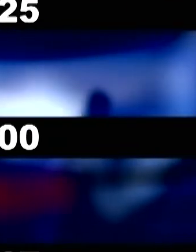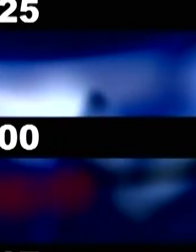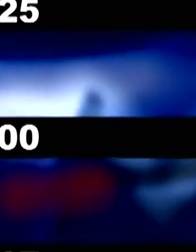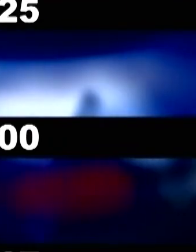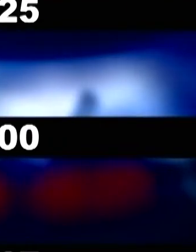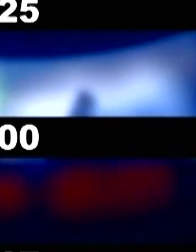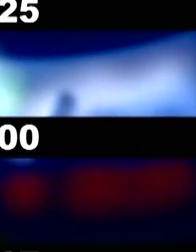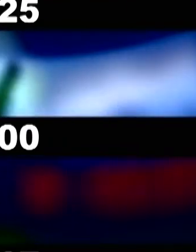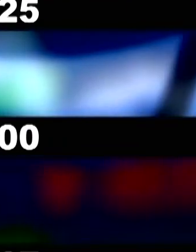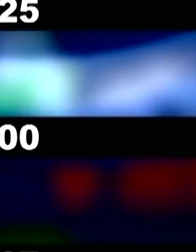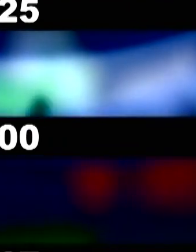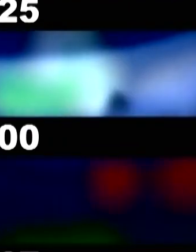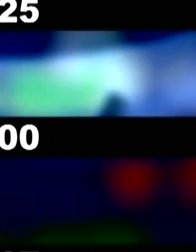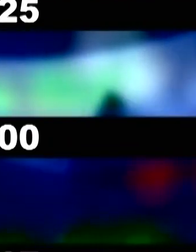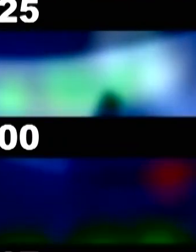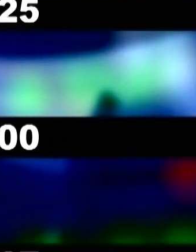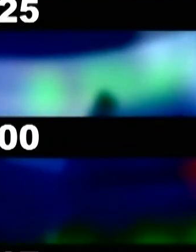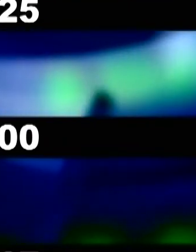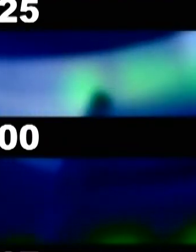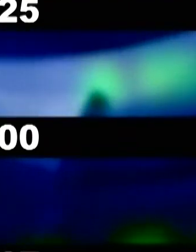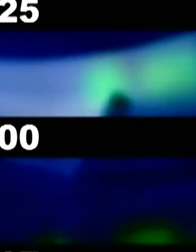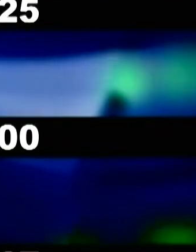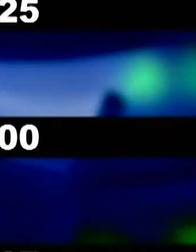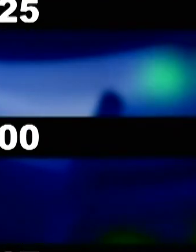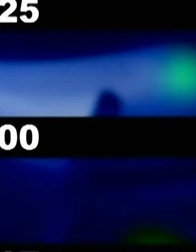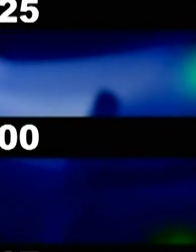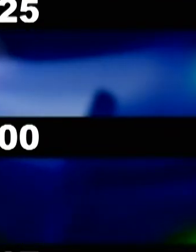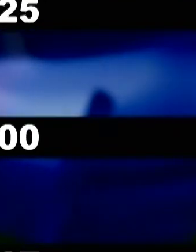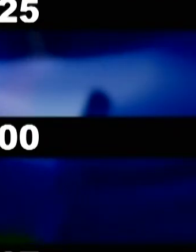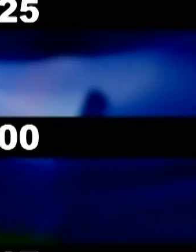140,257 shares changing hands, all for a value of